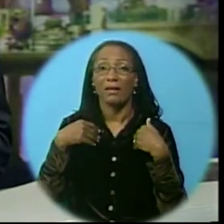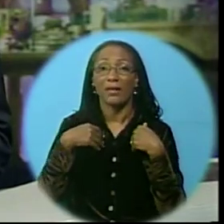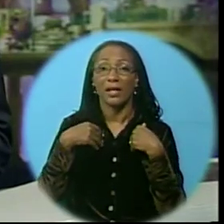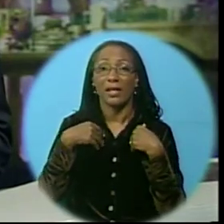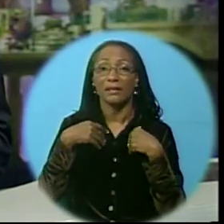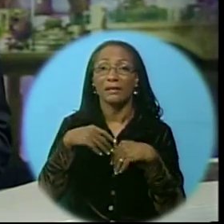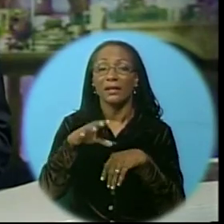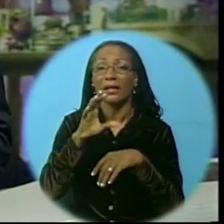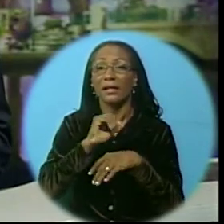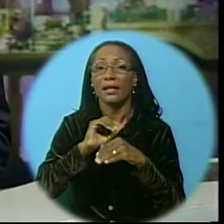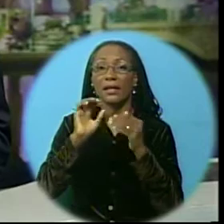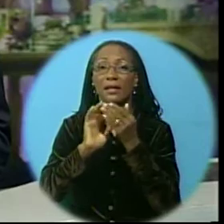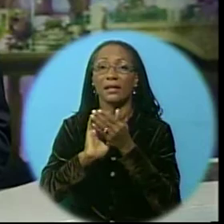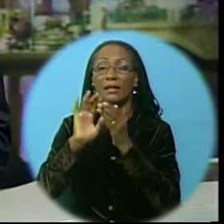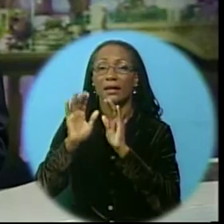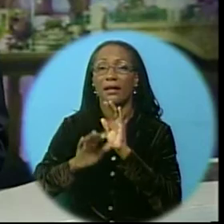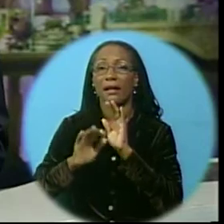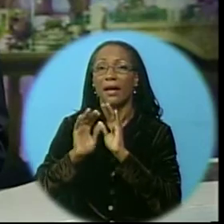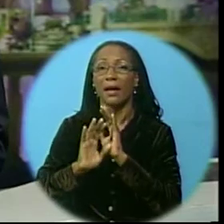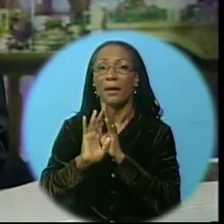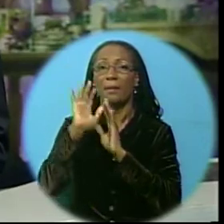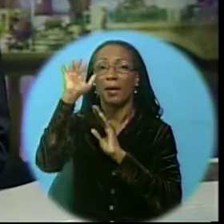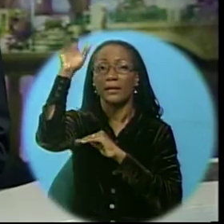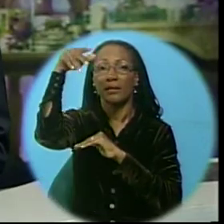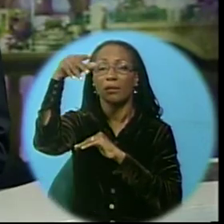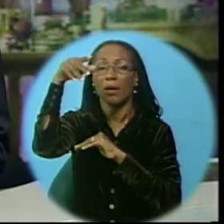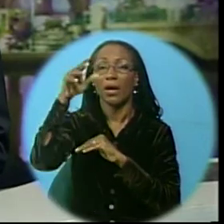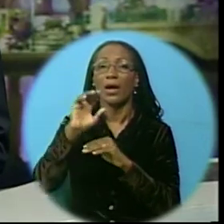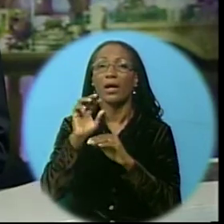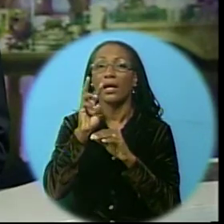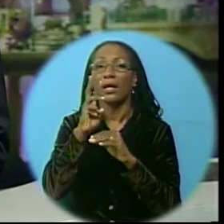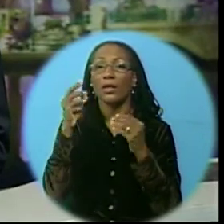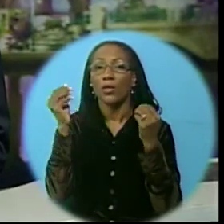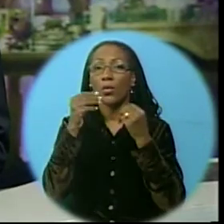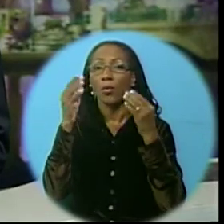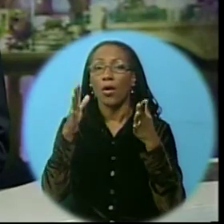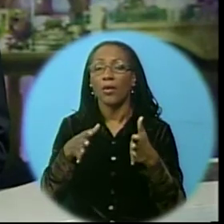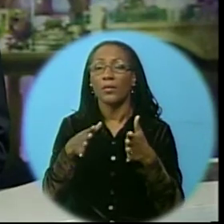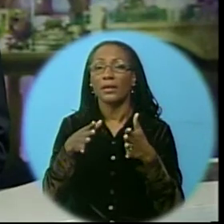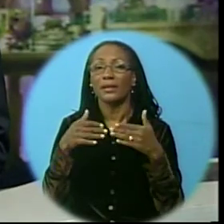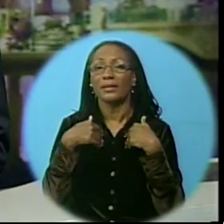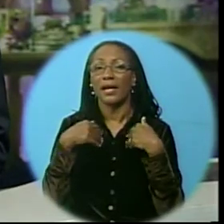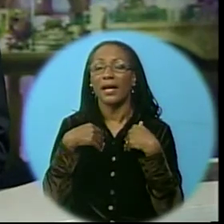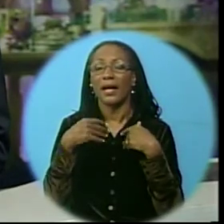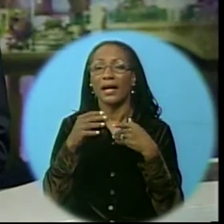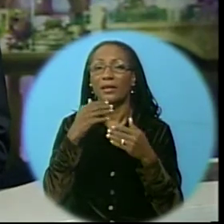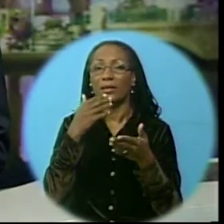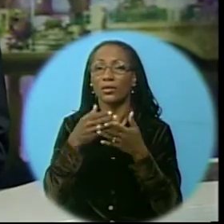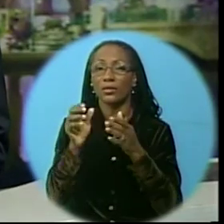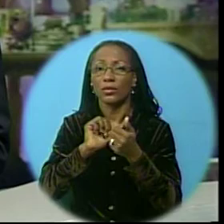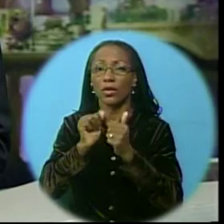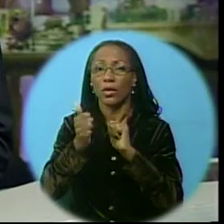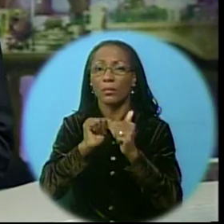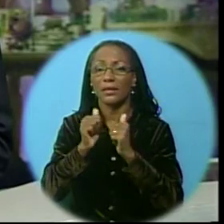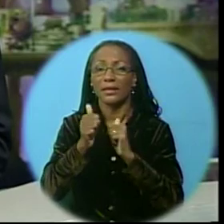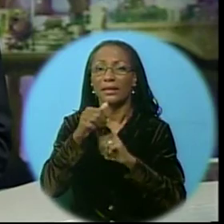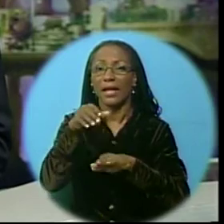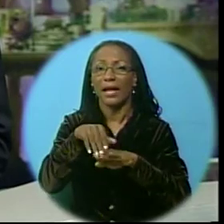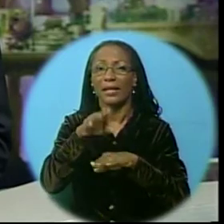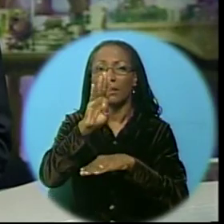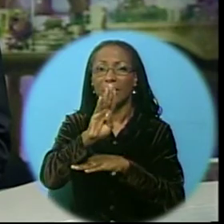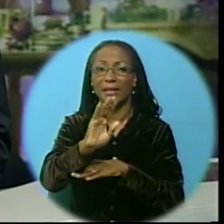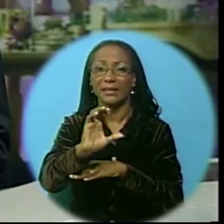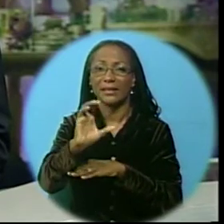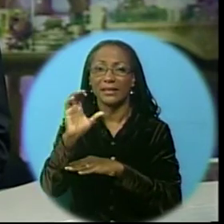Wildcats and the Warriors put on a basketball treat for their supporters last evening at the Barbados Community College. Playing in the final of the